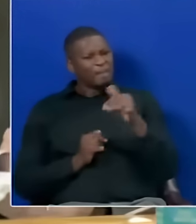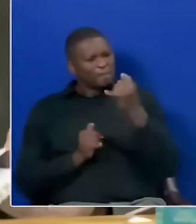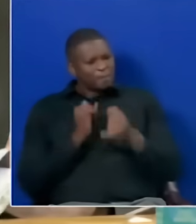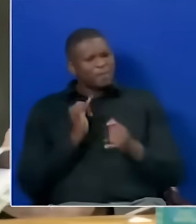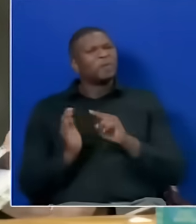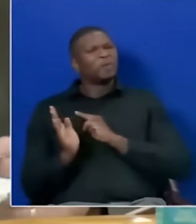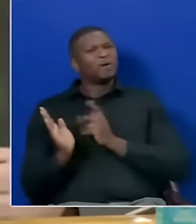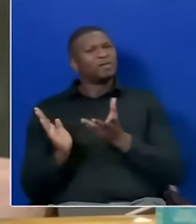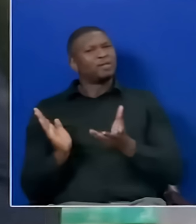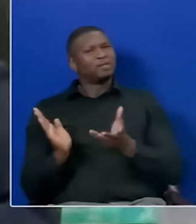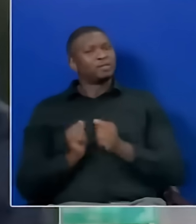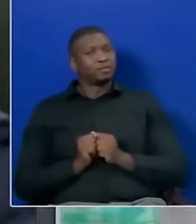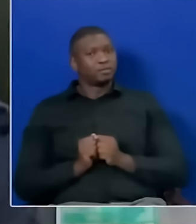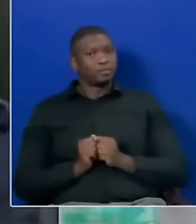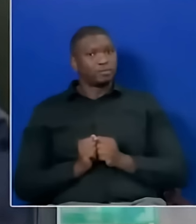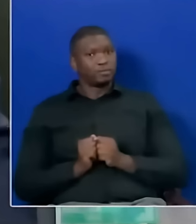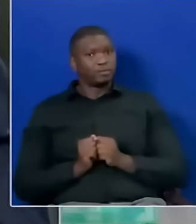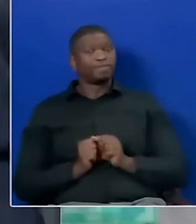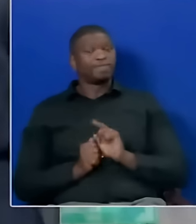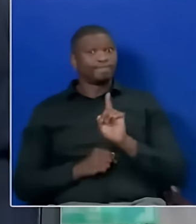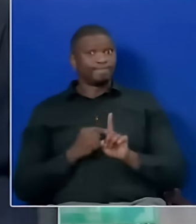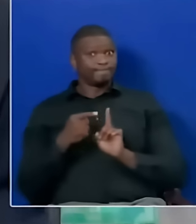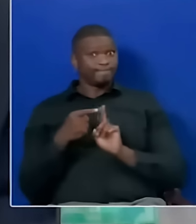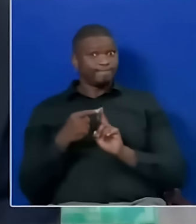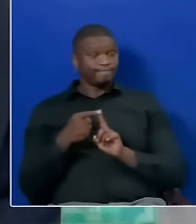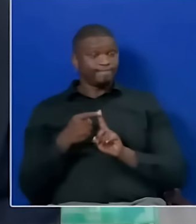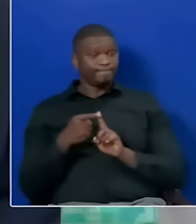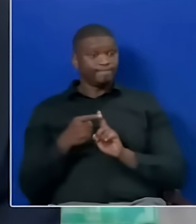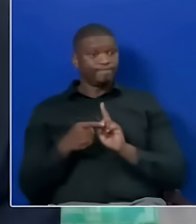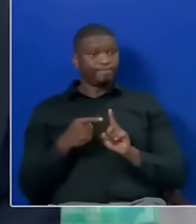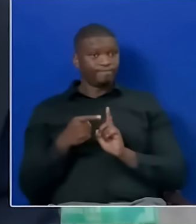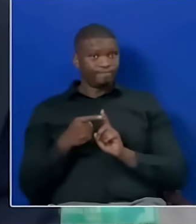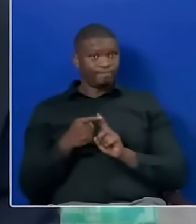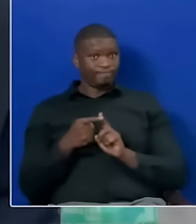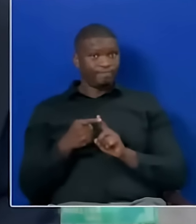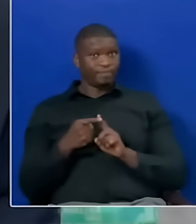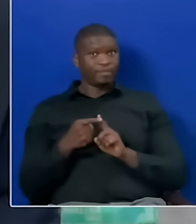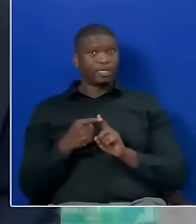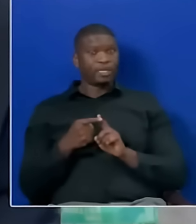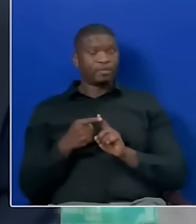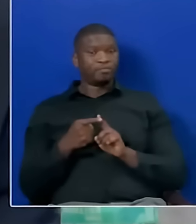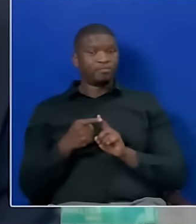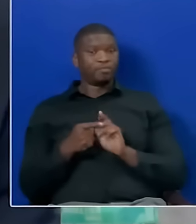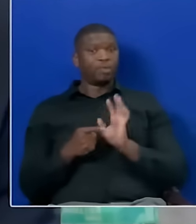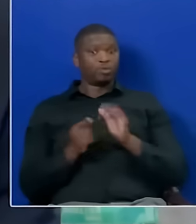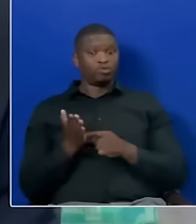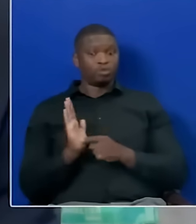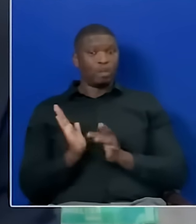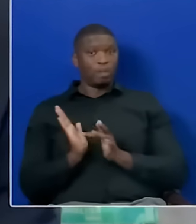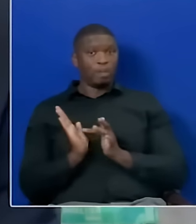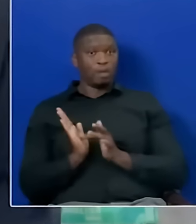First thing, commissioners, I will go to the pages. When I checked, because they were saying